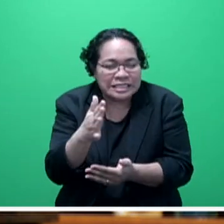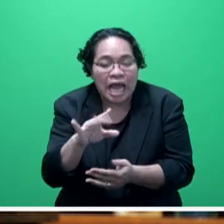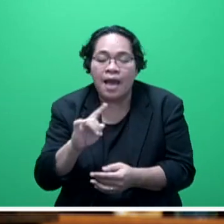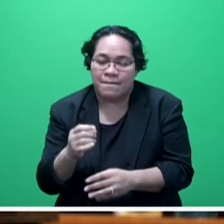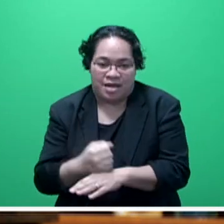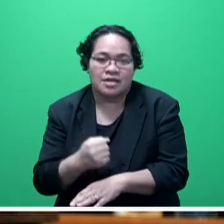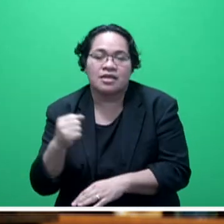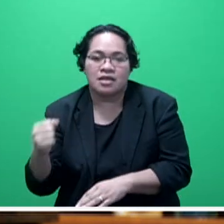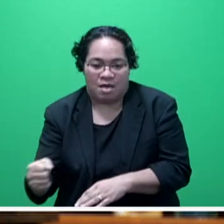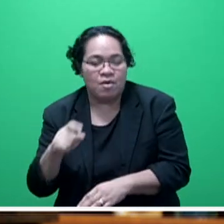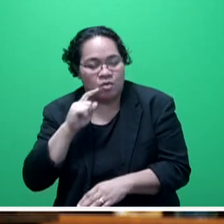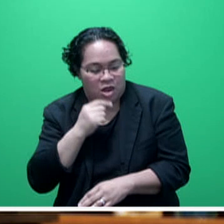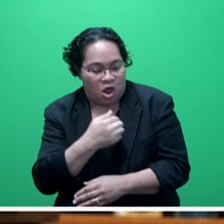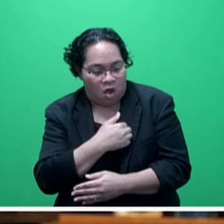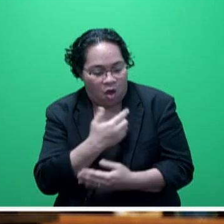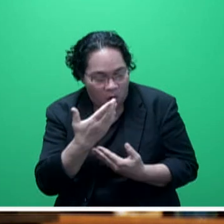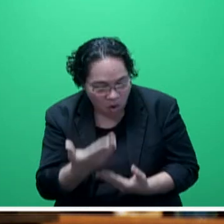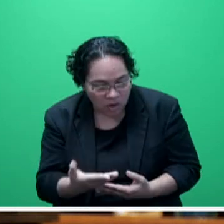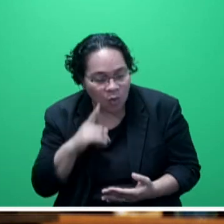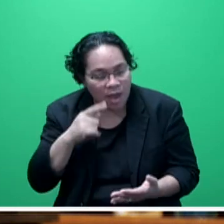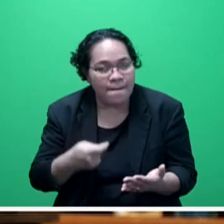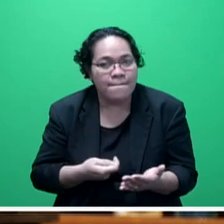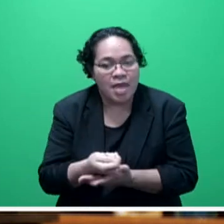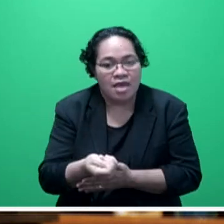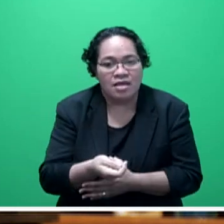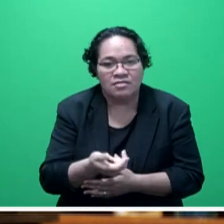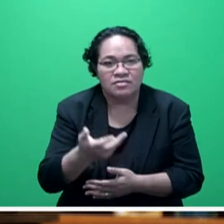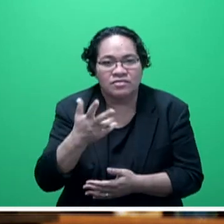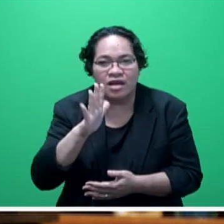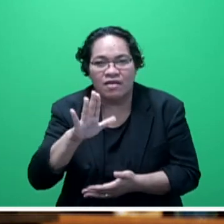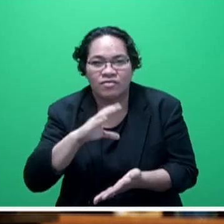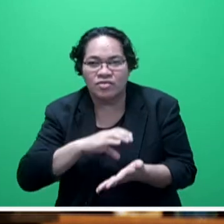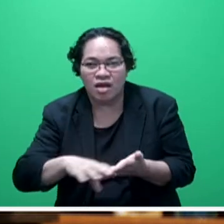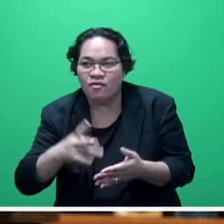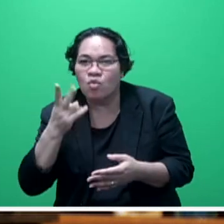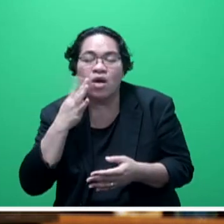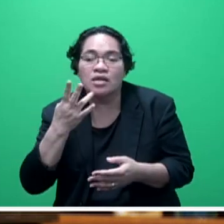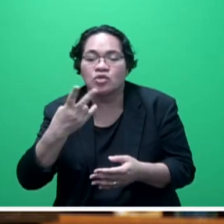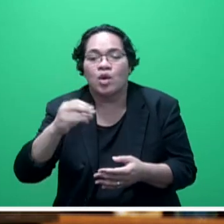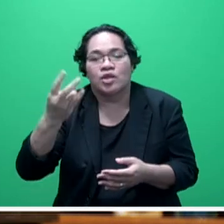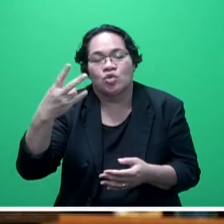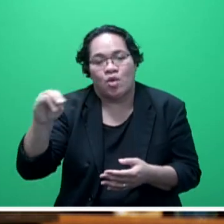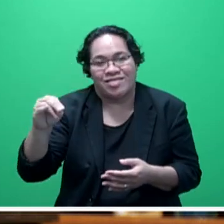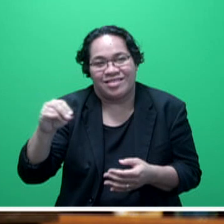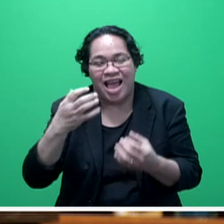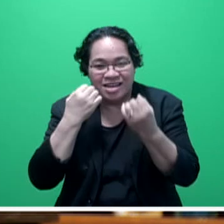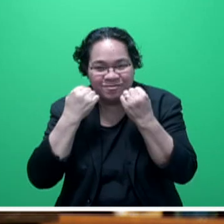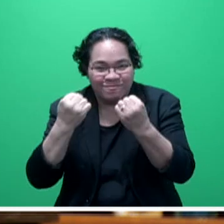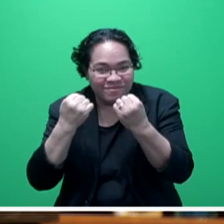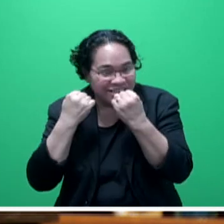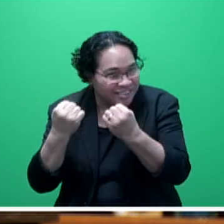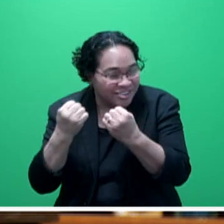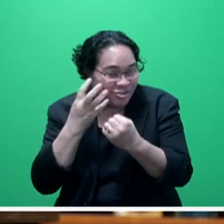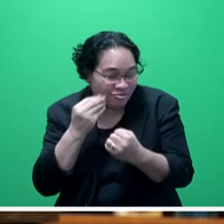commitment to pay $85 per tonne of cane for 2020 crop. The Ministry of Sugar Industry